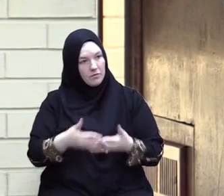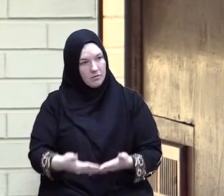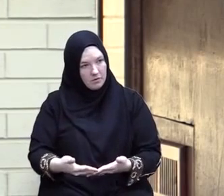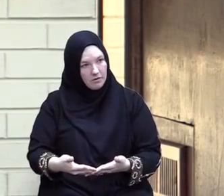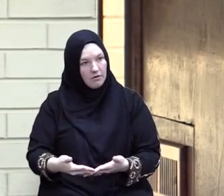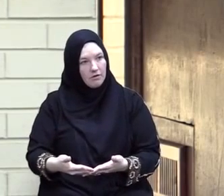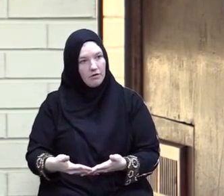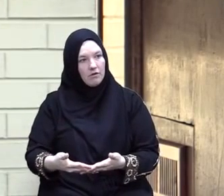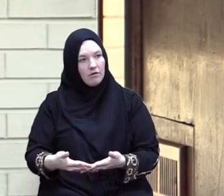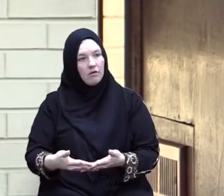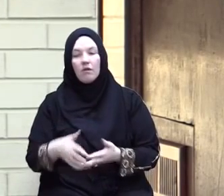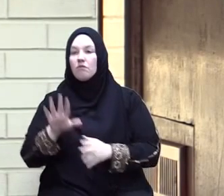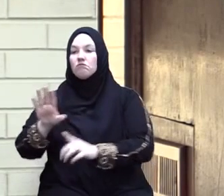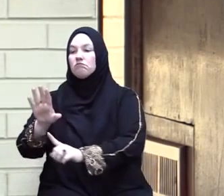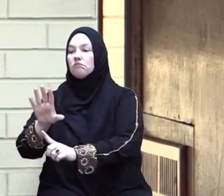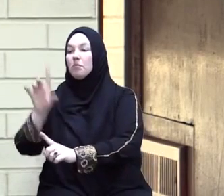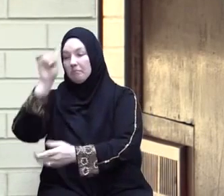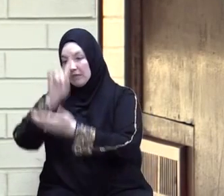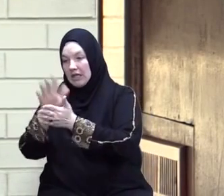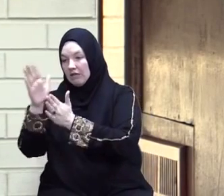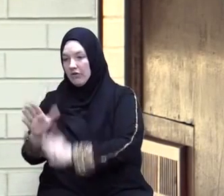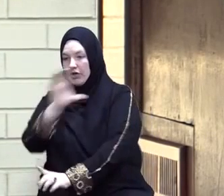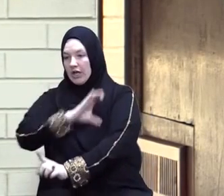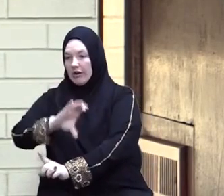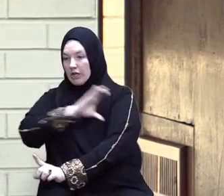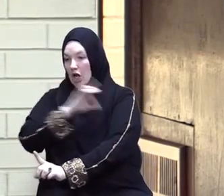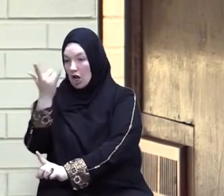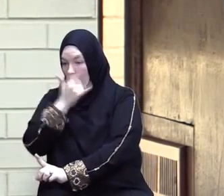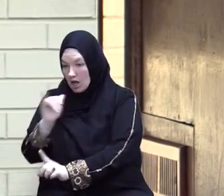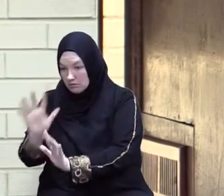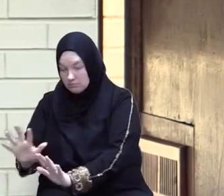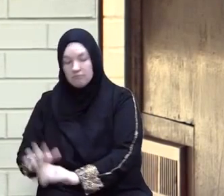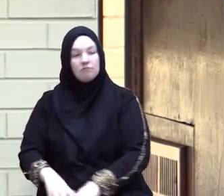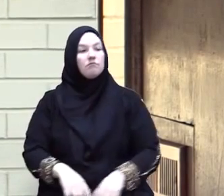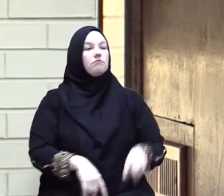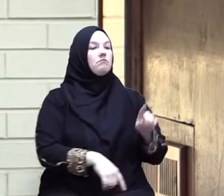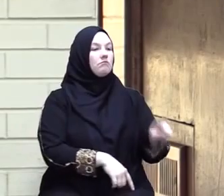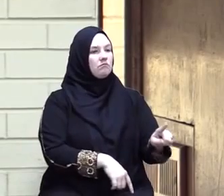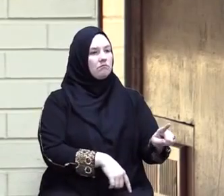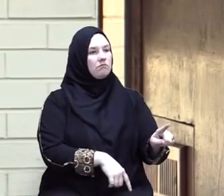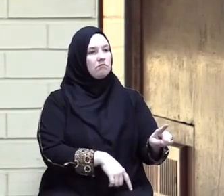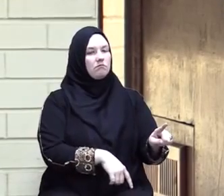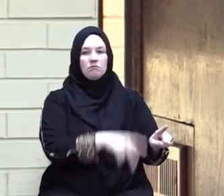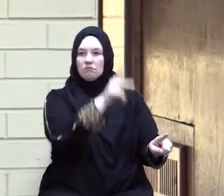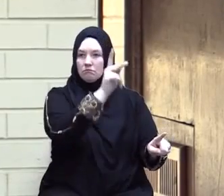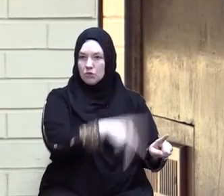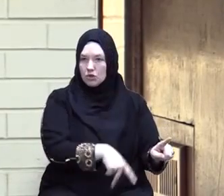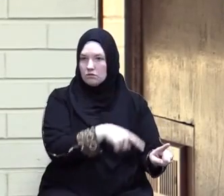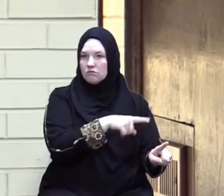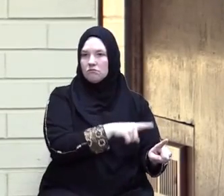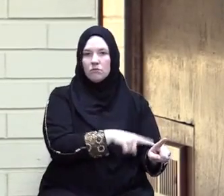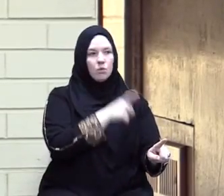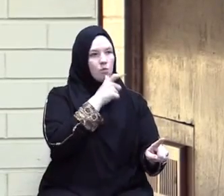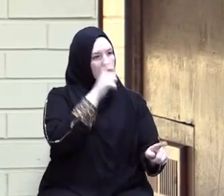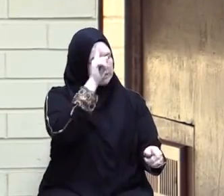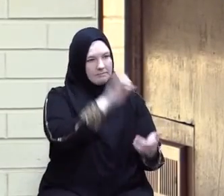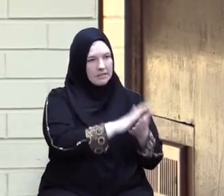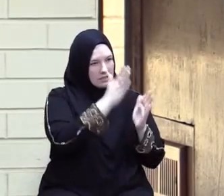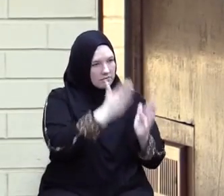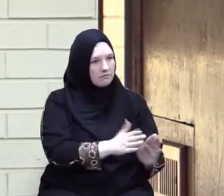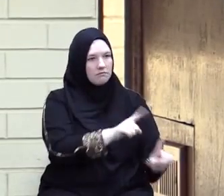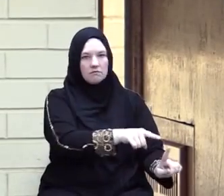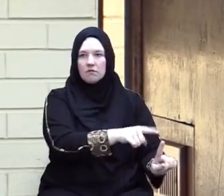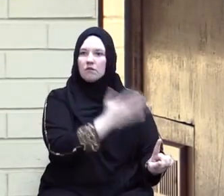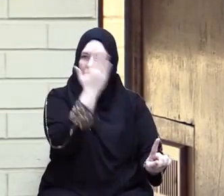Quran, of the choices we are presented with in the Quran. So somebody would say, I already made a choice. I'm praying. I'm here